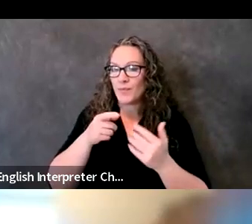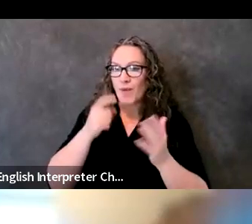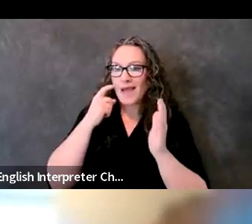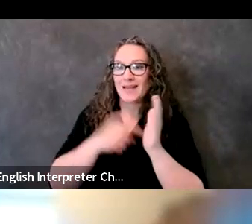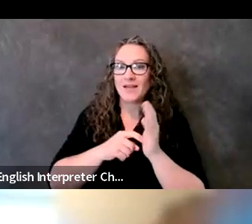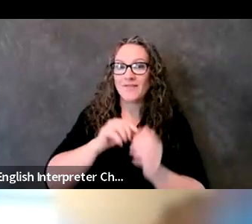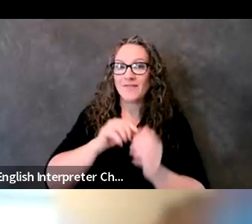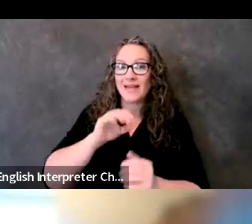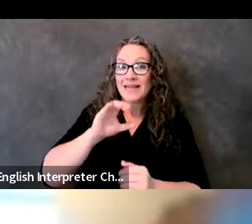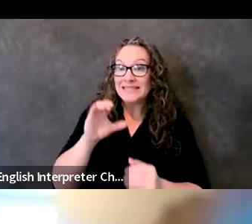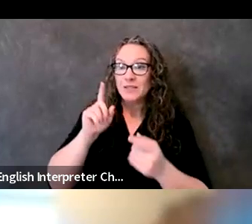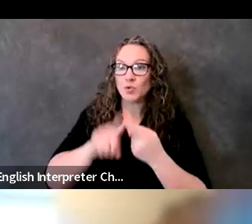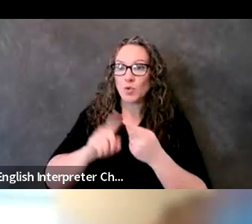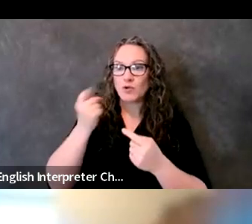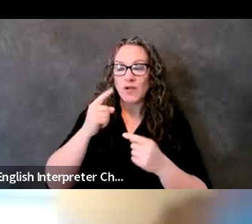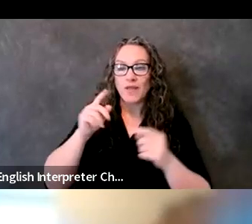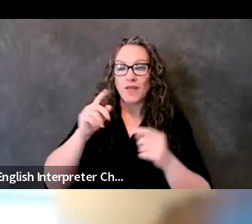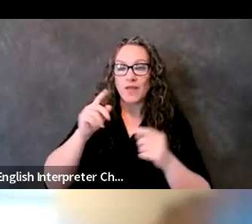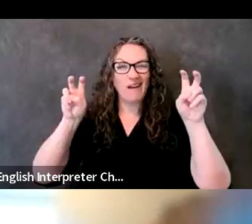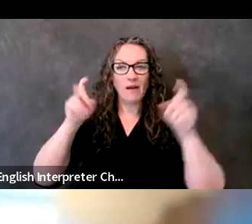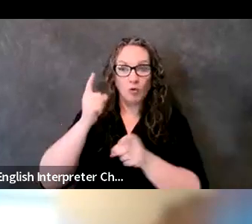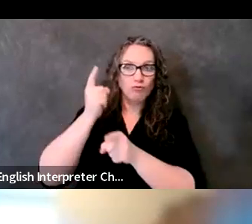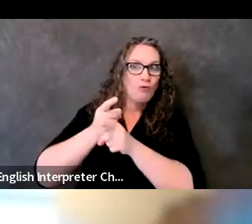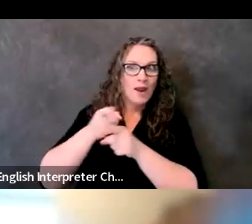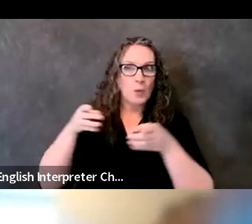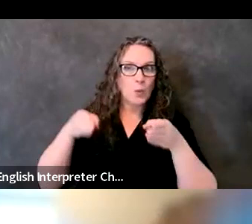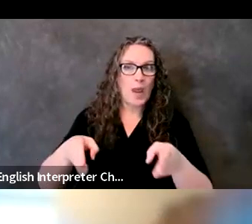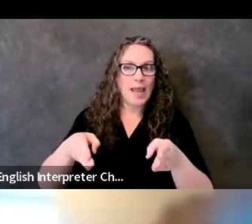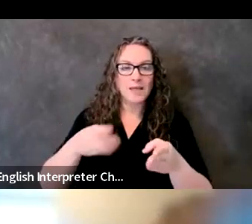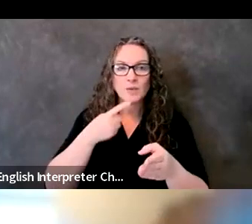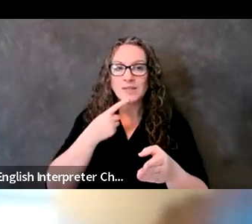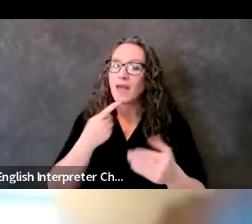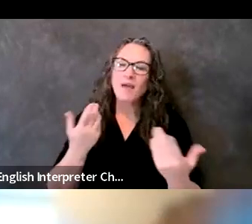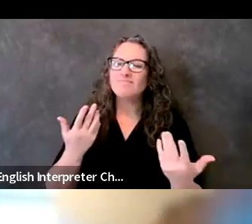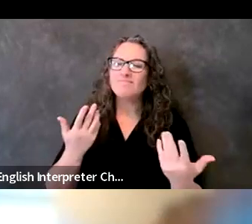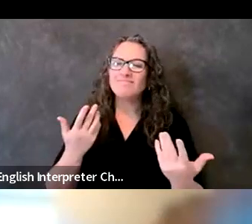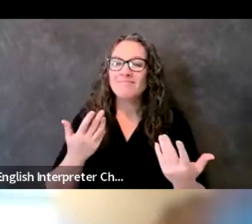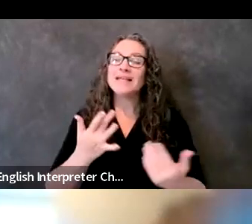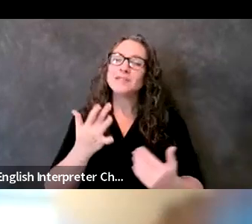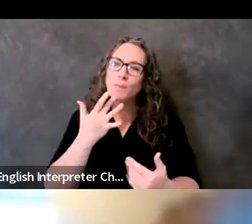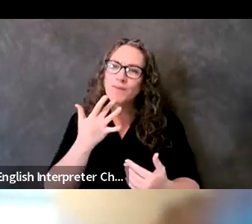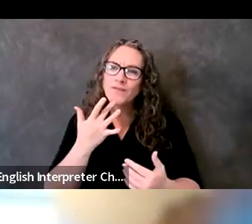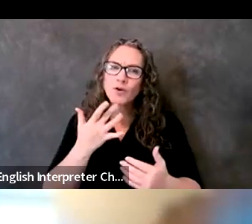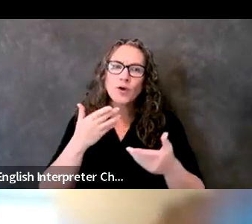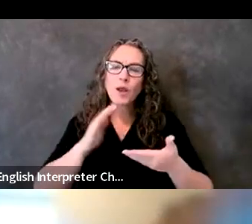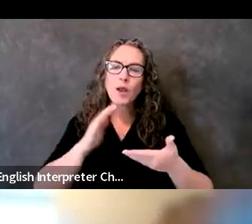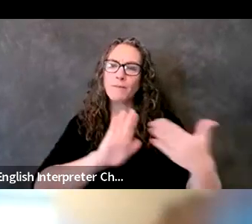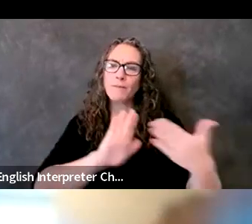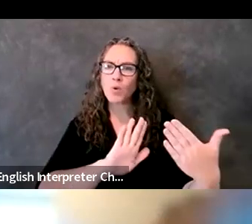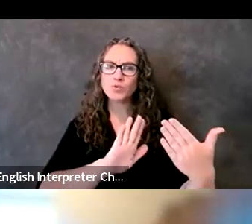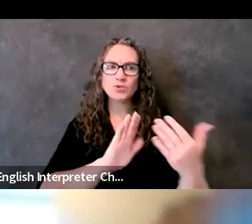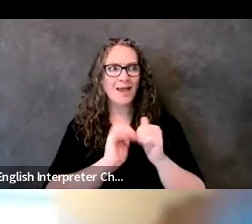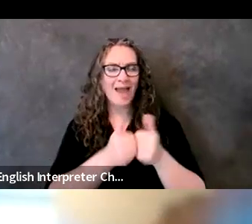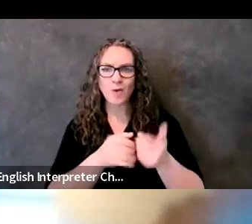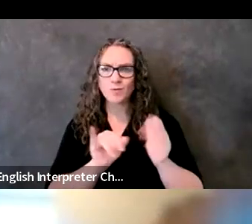model, the right way to say something. It's a preferred way of being able to be identified